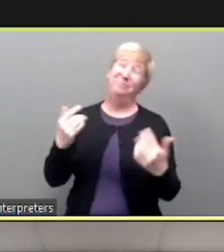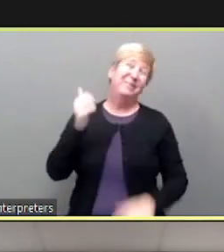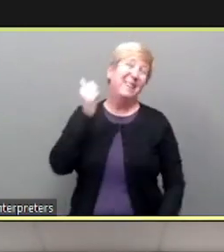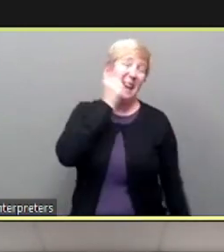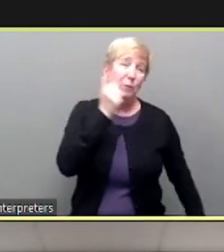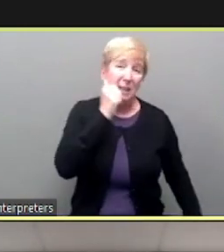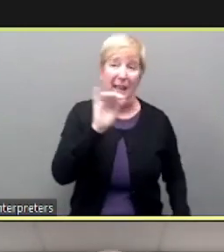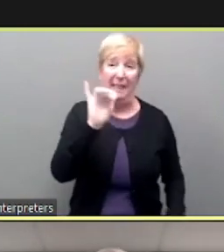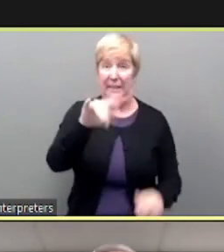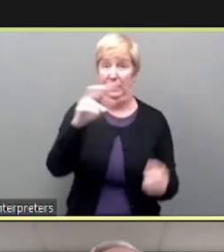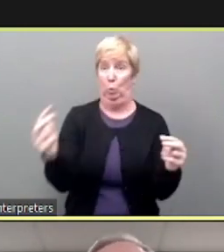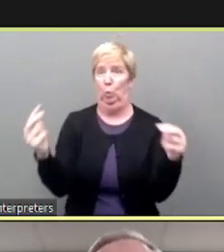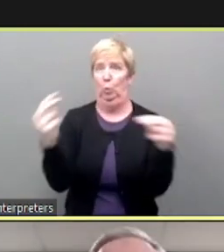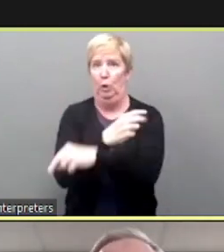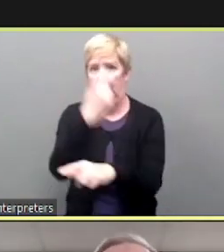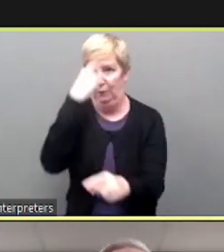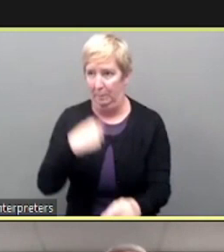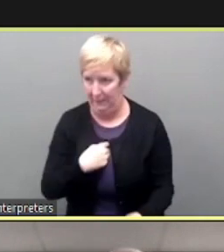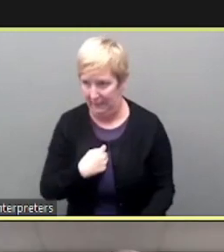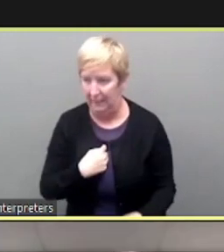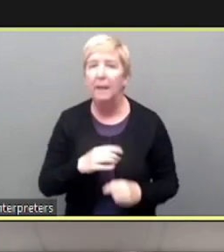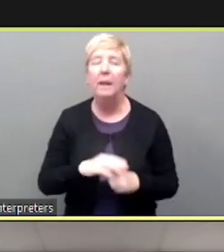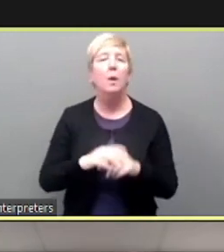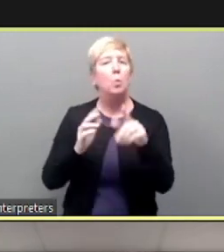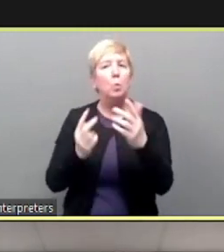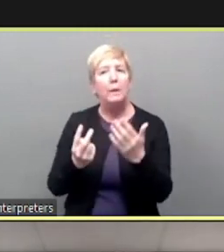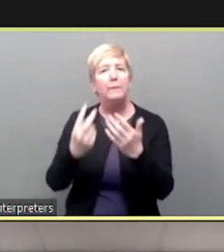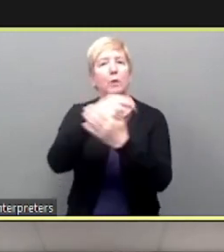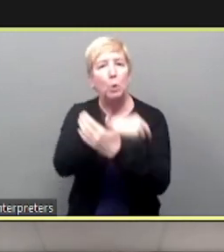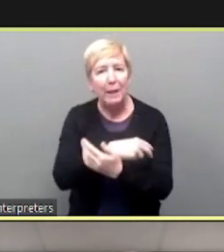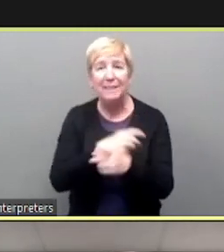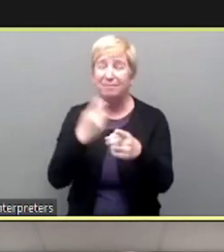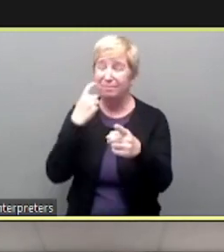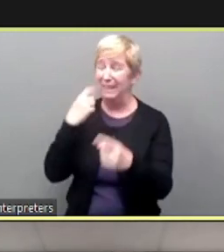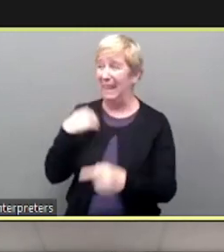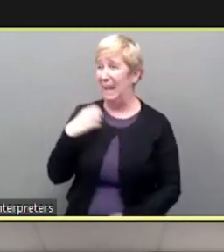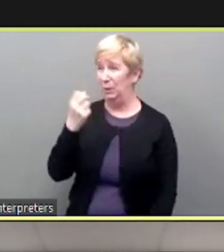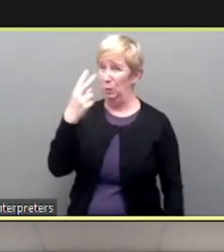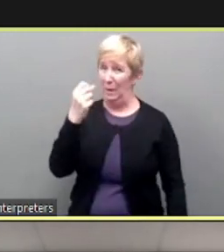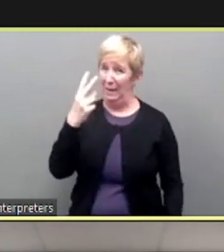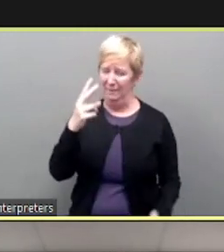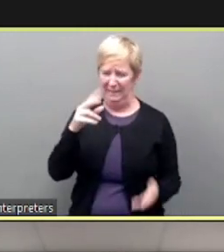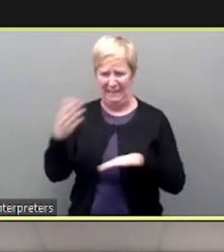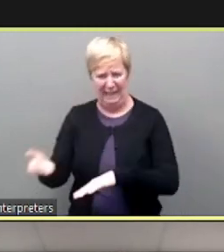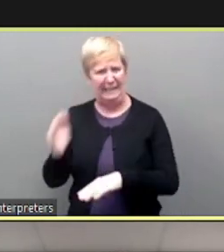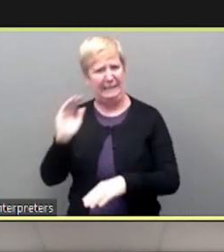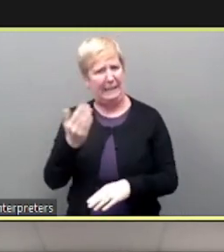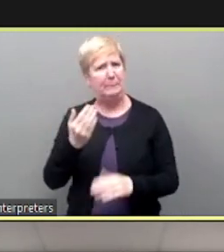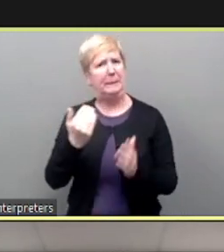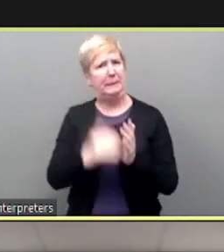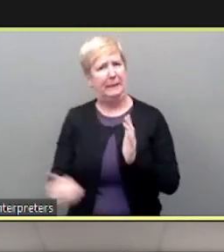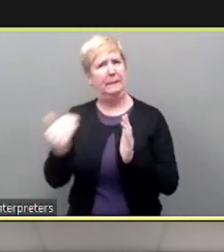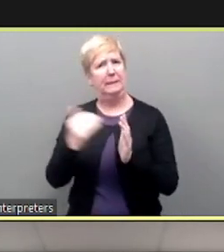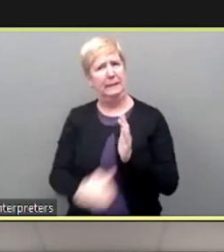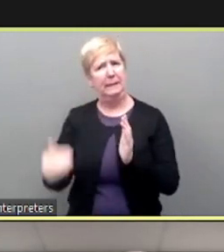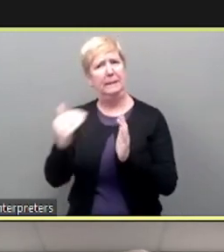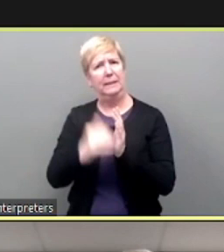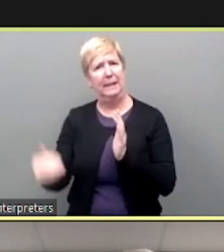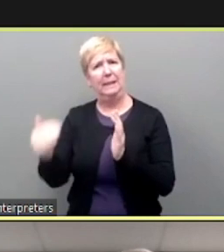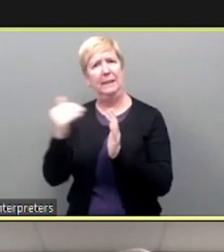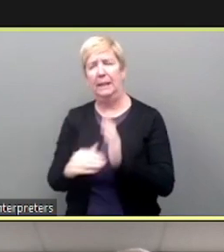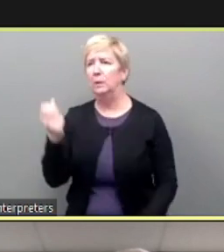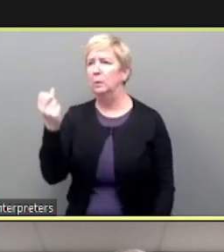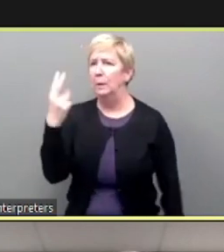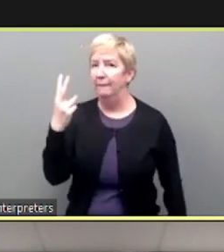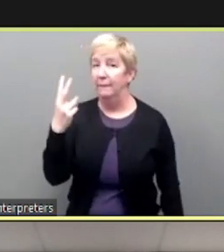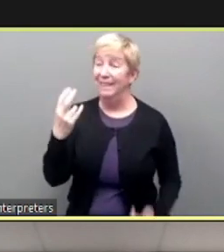reviewing the deaths. We had another 12 deaths. 12 seems to be a fairly consistent number. We've had over